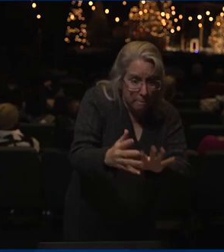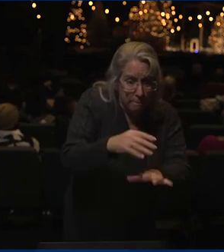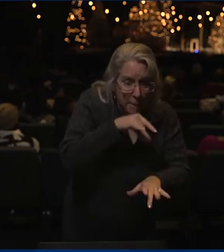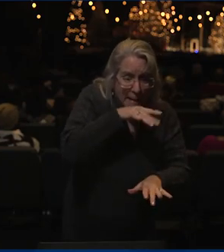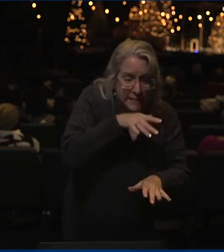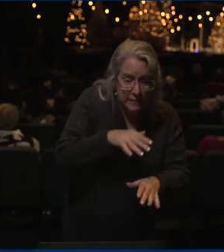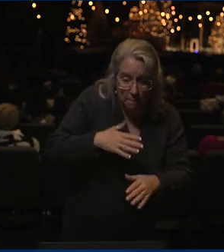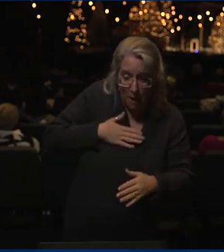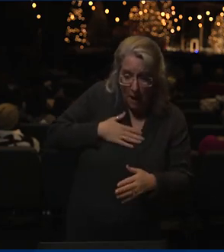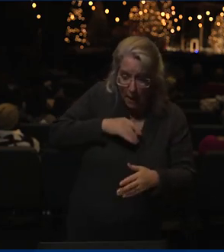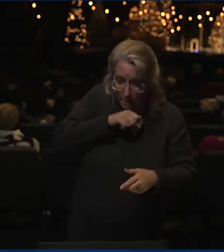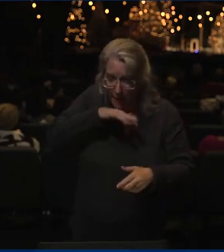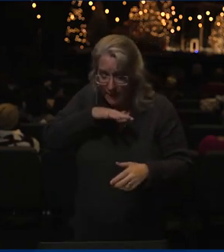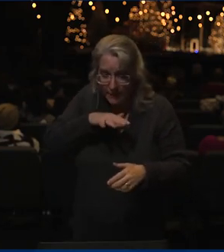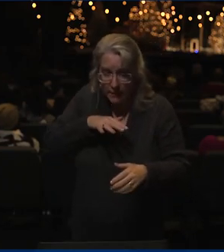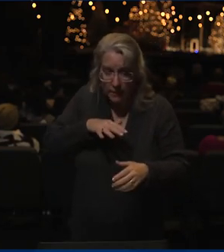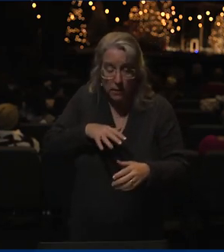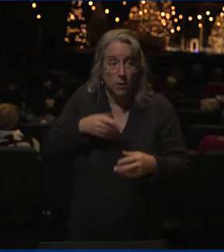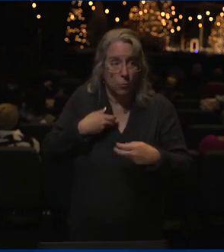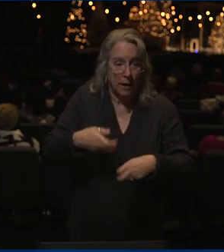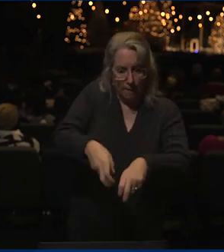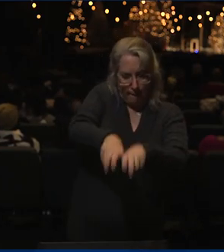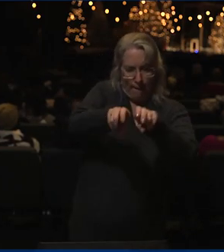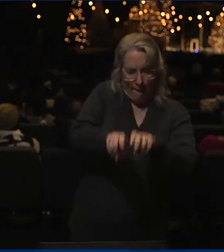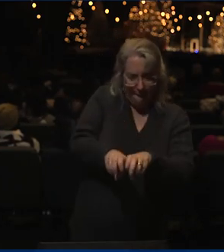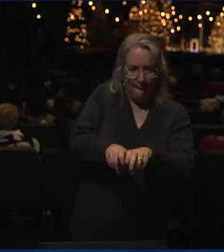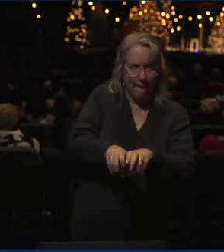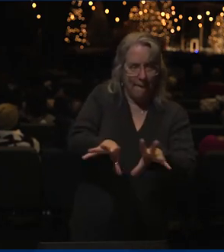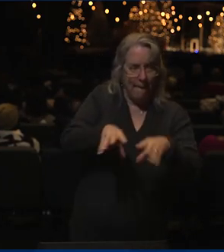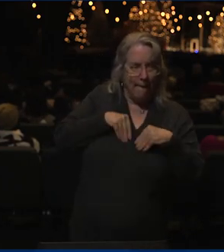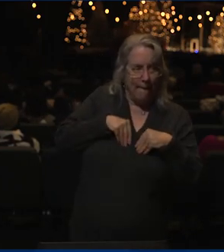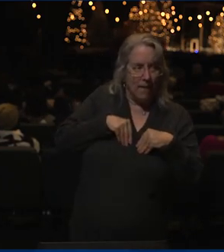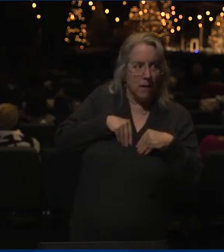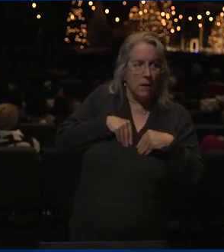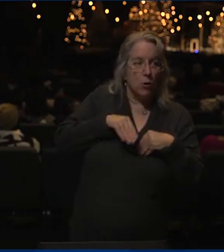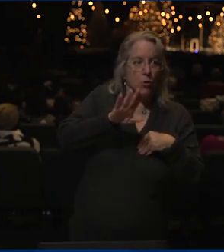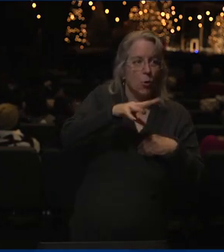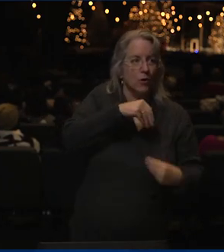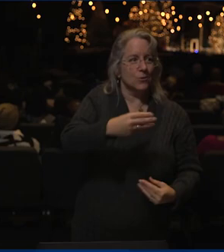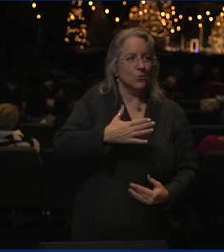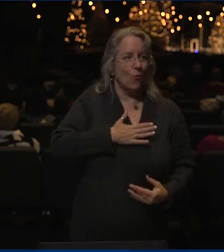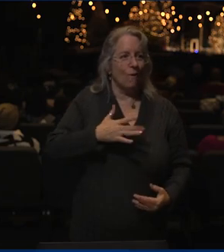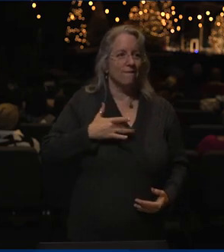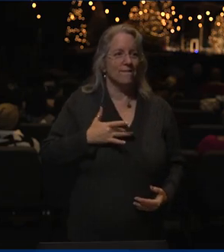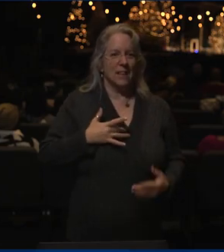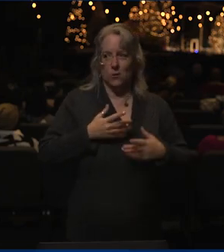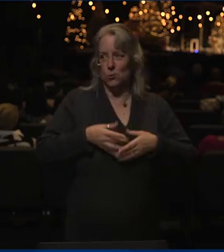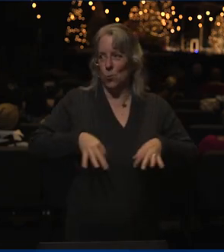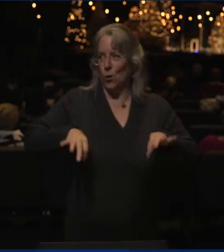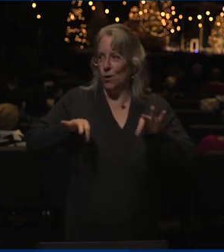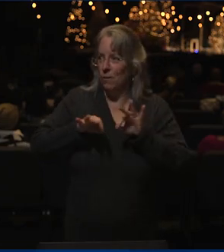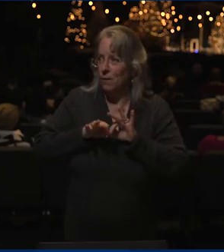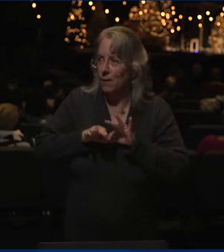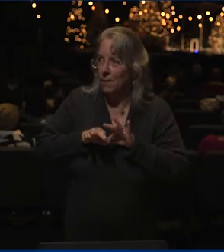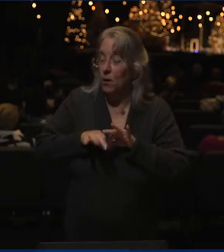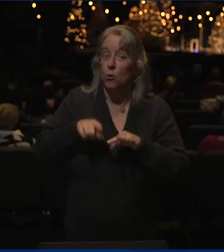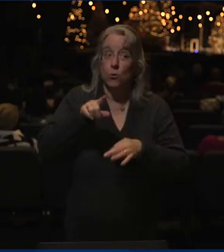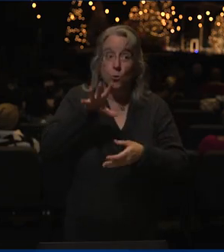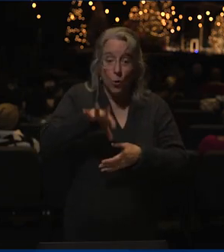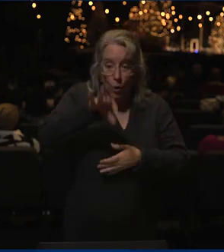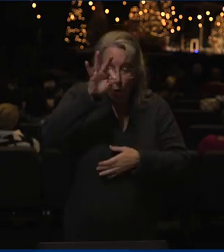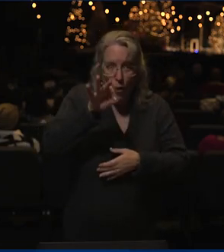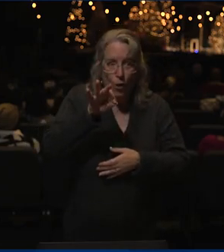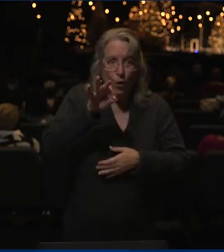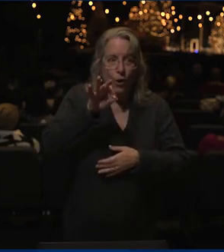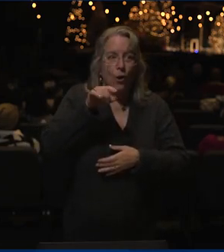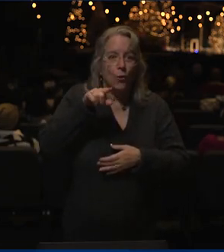It feels its worth. What that means is that you discover that you are a treasure when